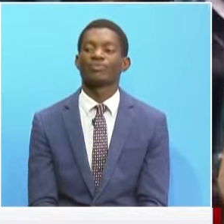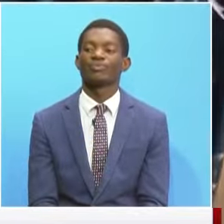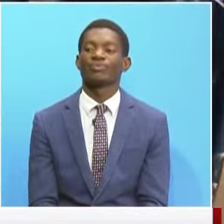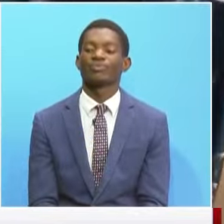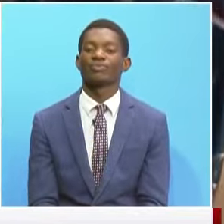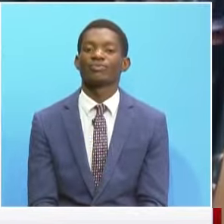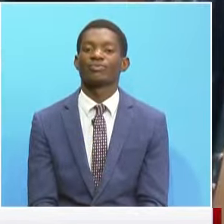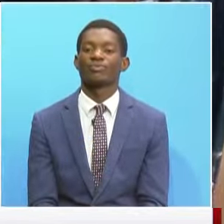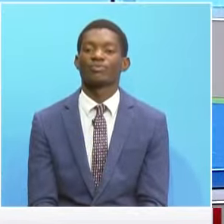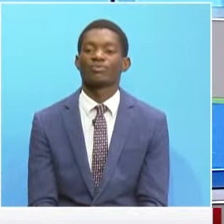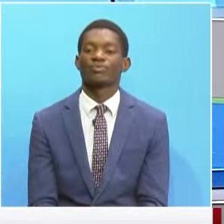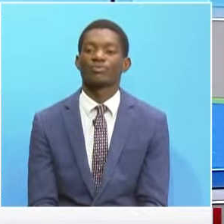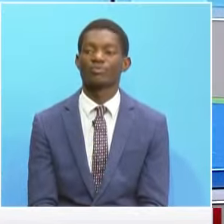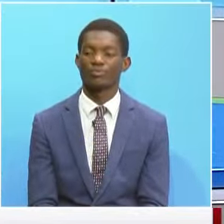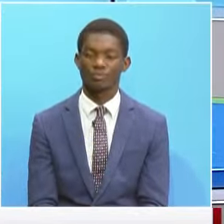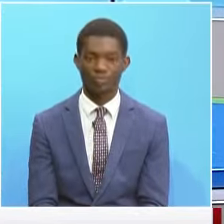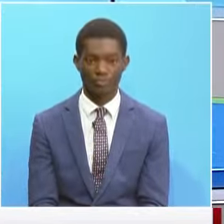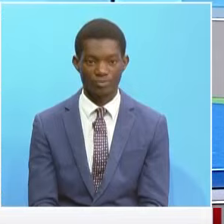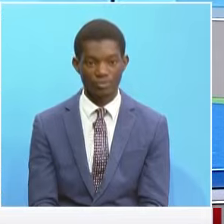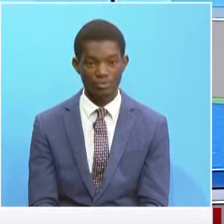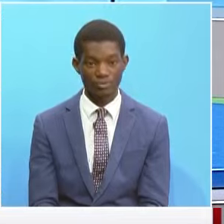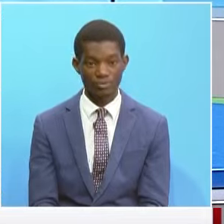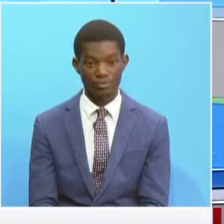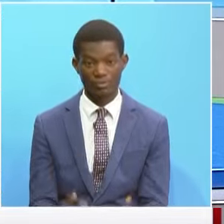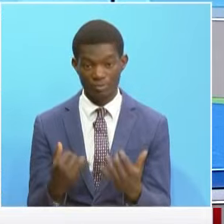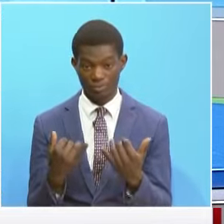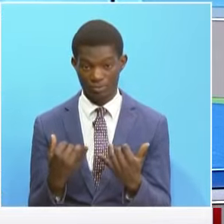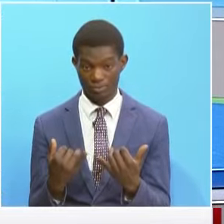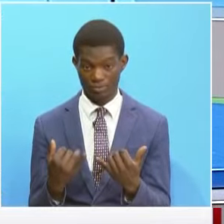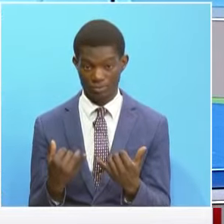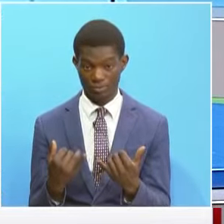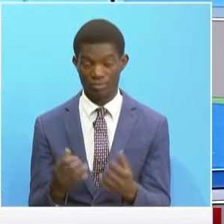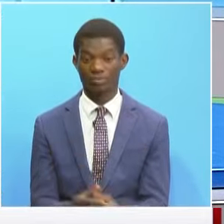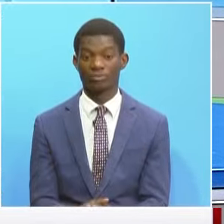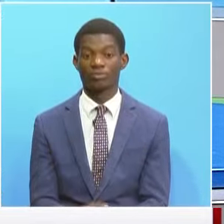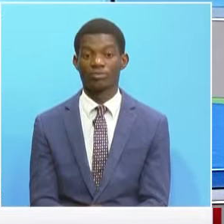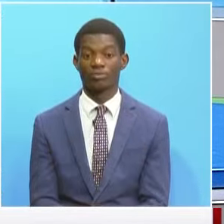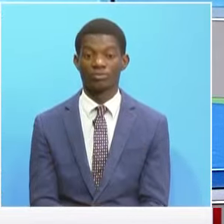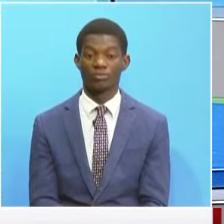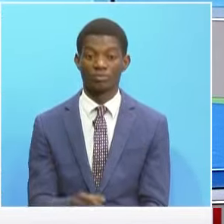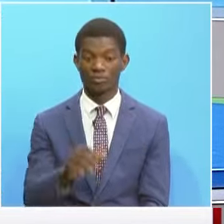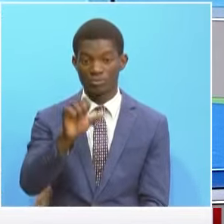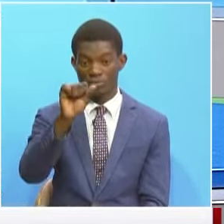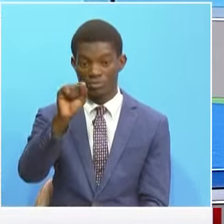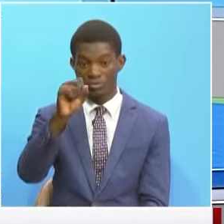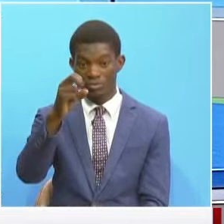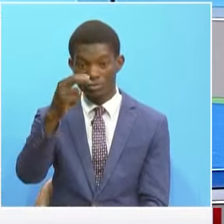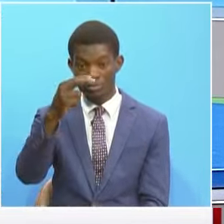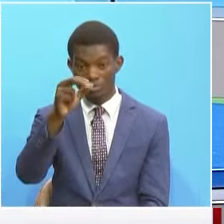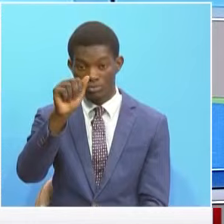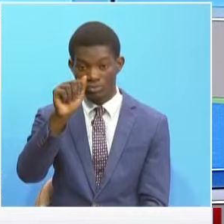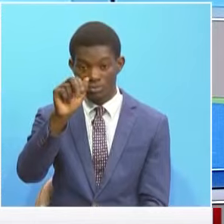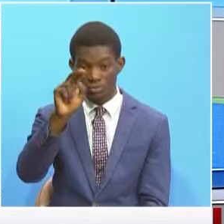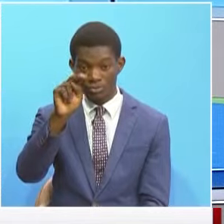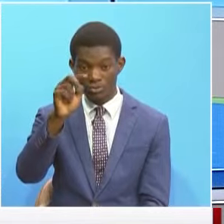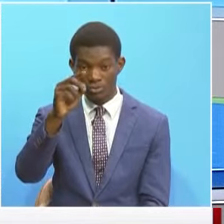District, Eastern Province. Now, in a related story, some schools in Shangambu District have joined their commemoration